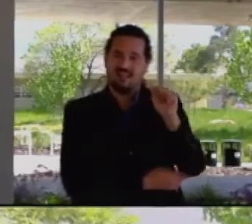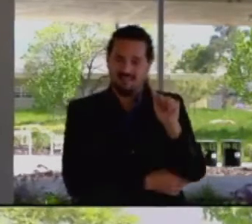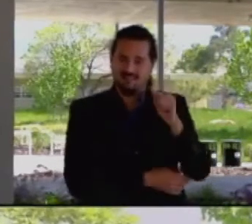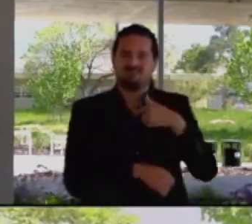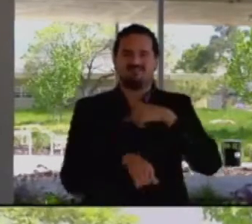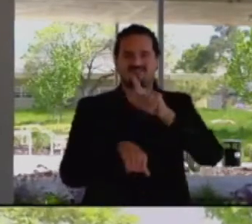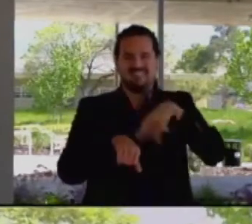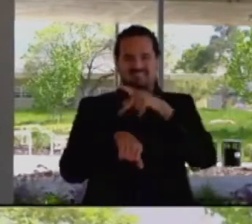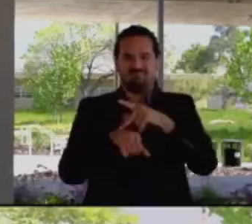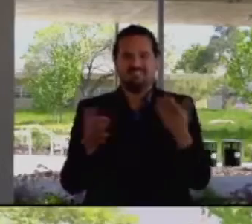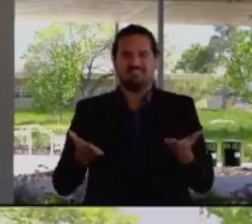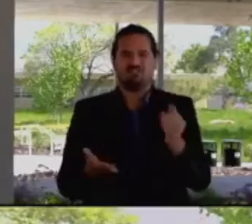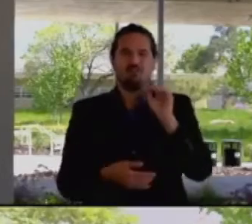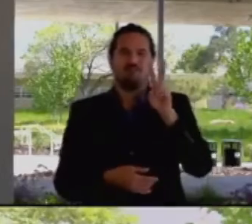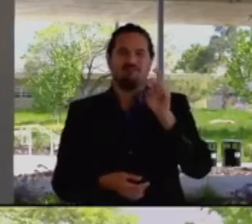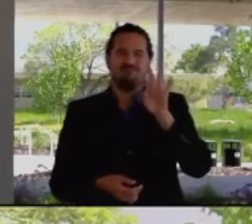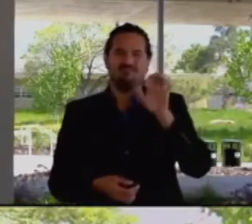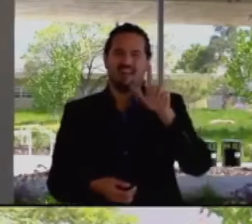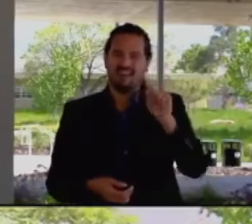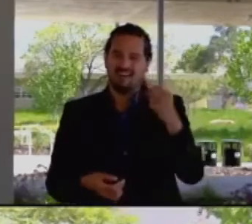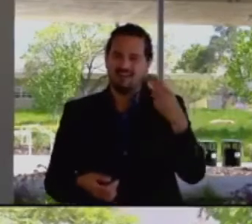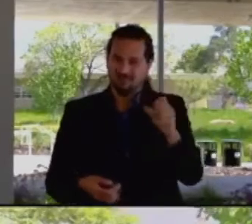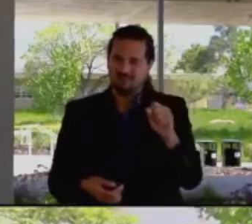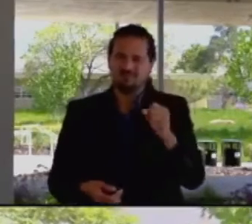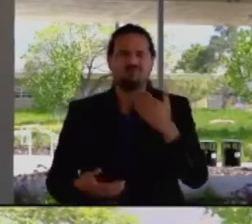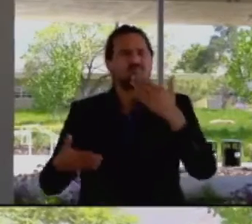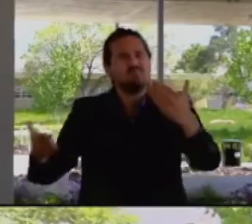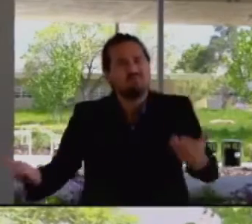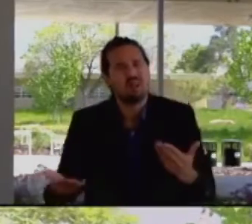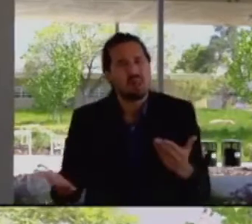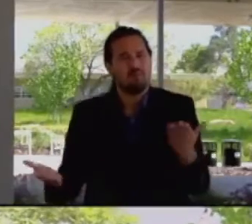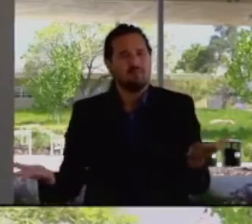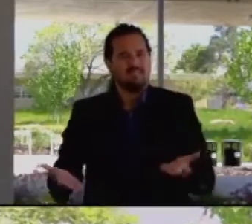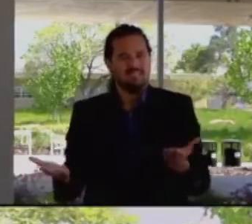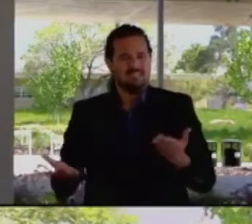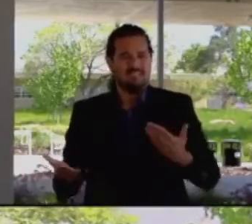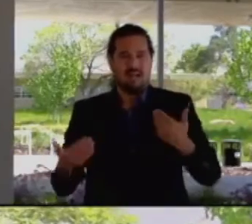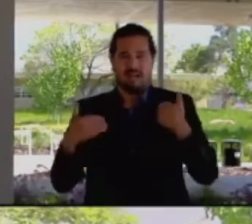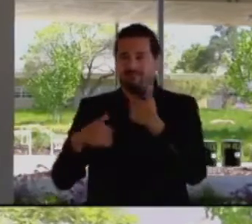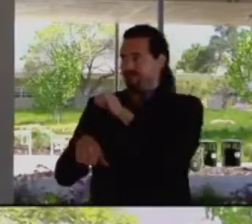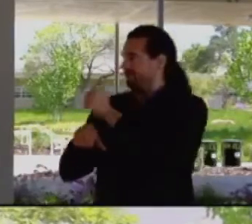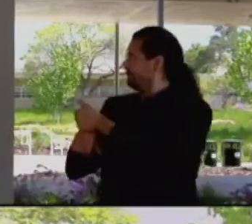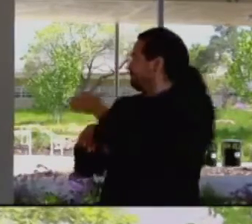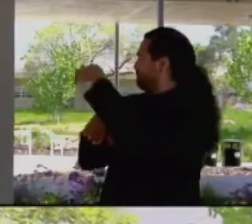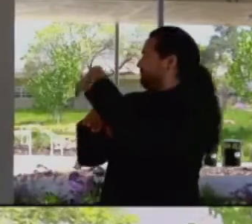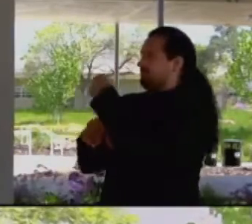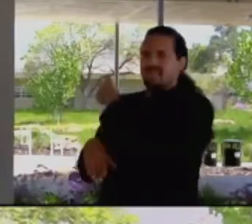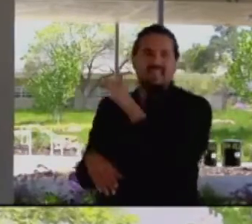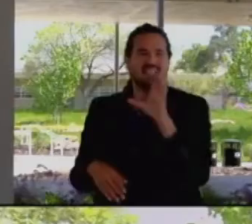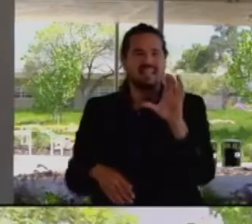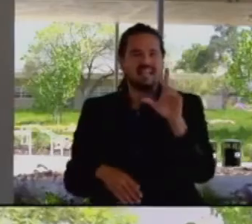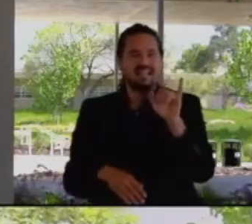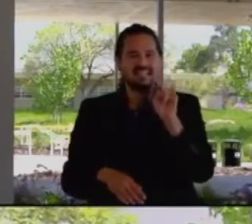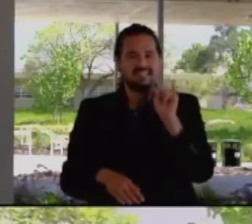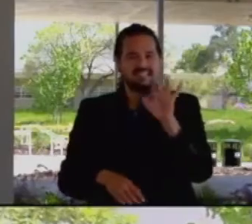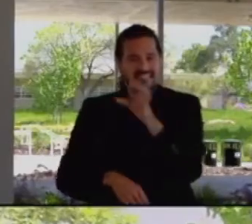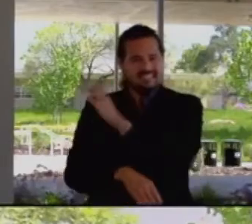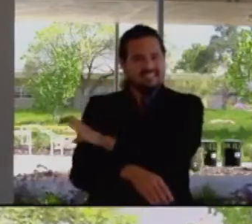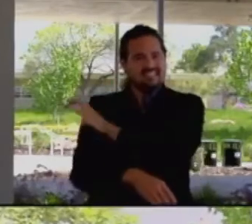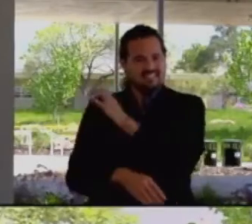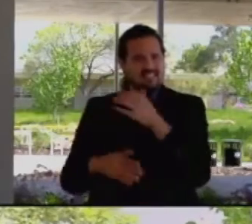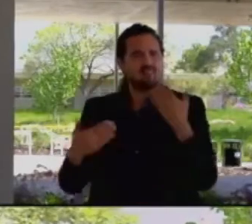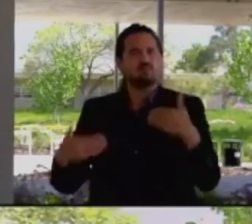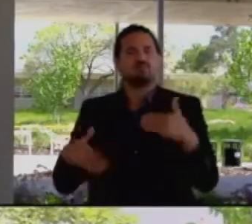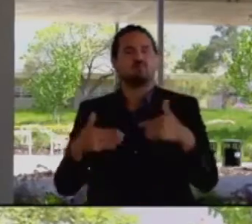honored to have the privilege of hosting a vaccination clinic here that's open from Thursday through Sunday, well into the